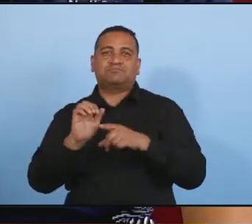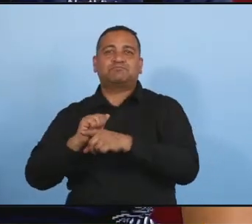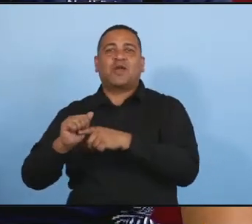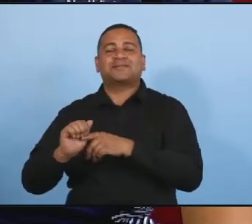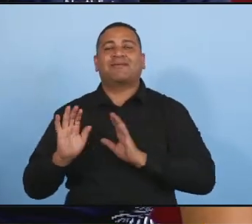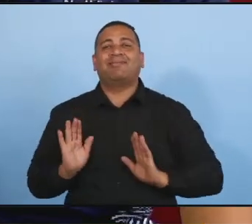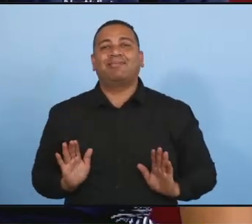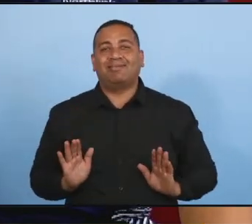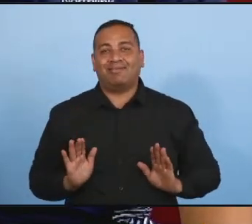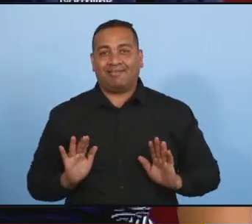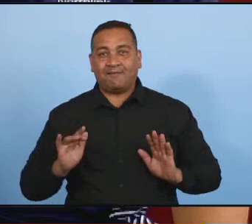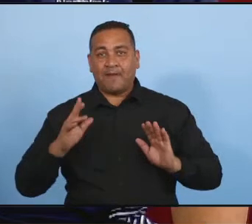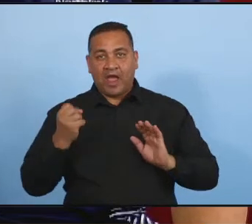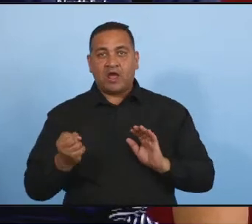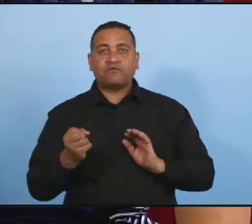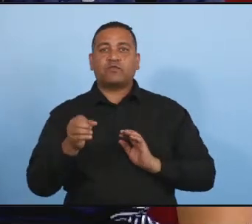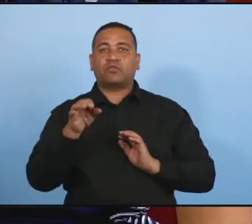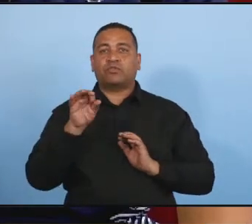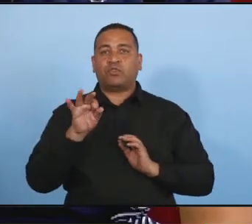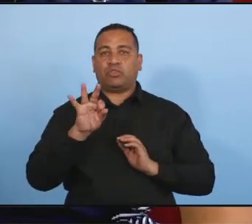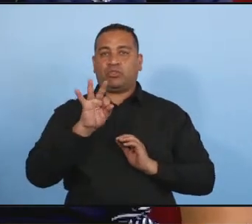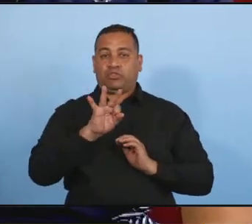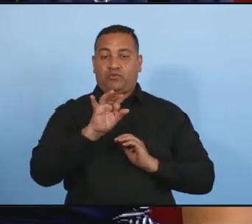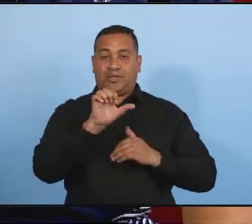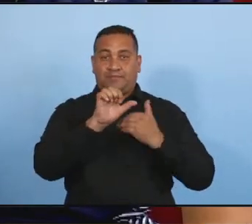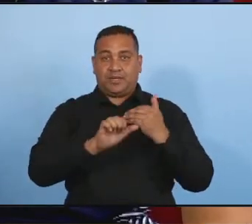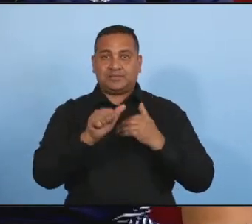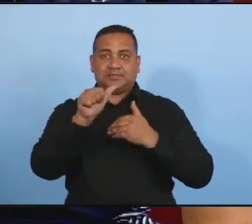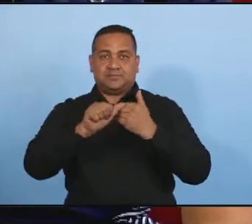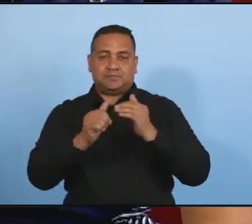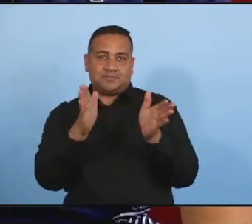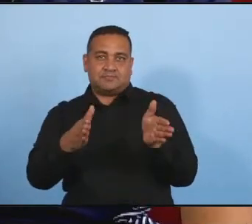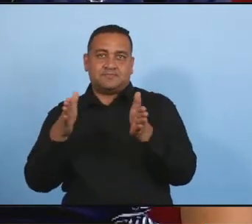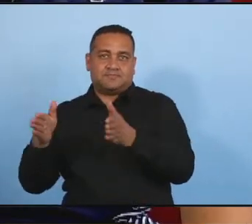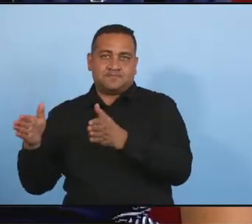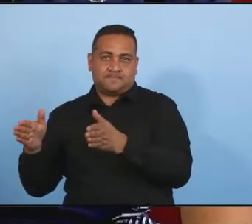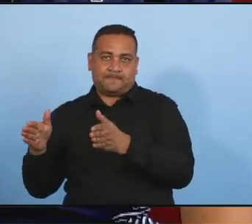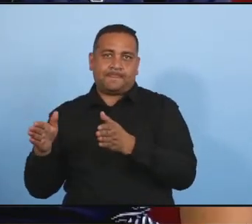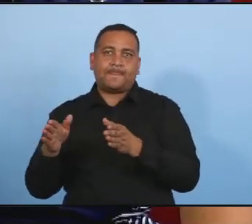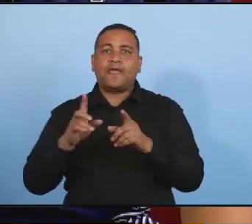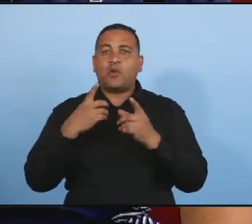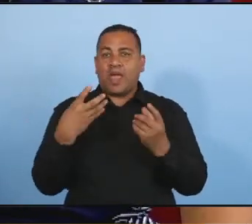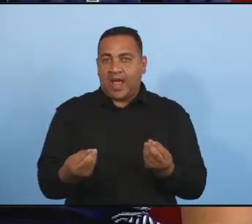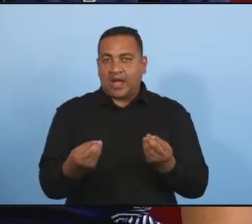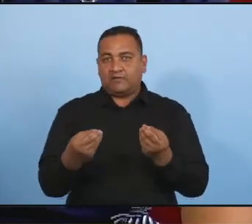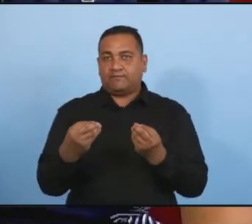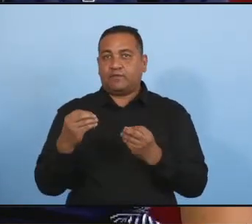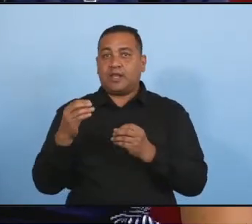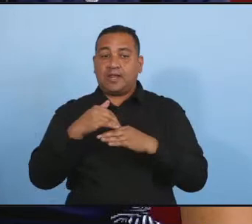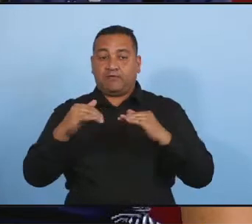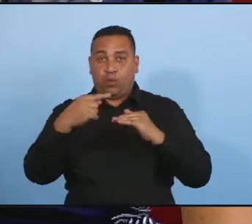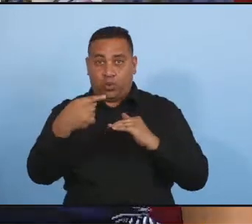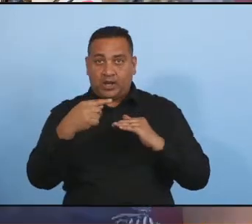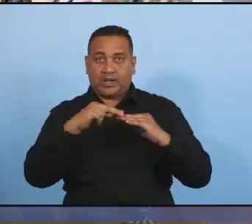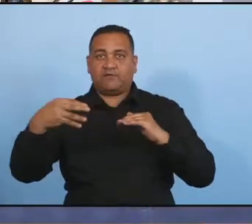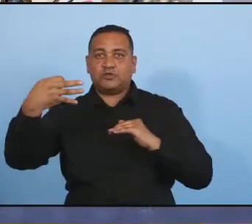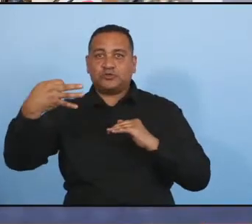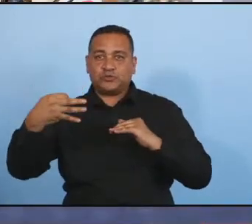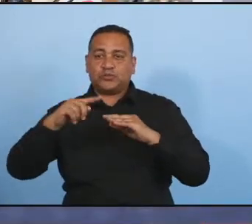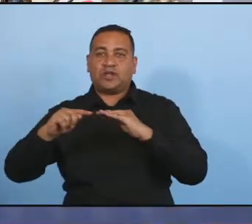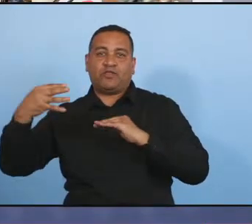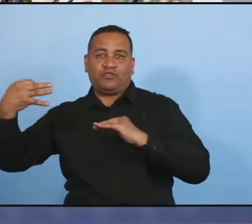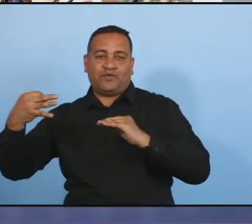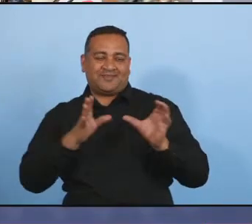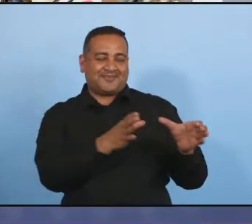trimesters, which we call our phases. So it'll be phase 1, phase 2, phase 3 and 4. And during that process, they learn how to do